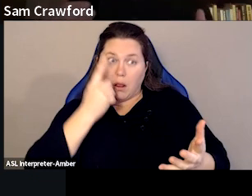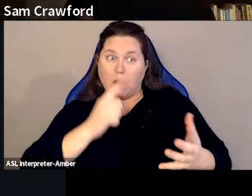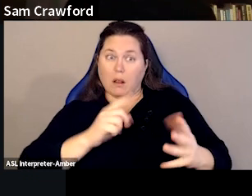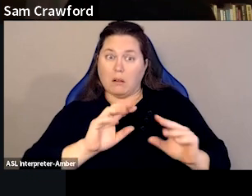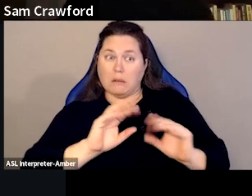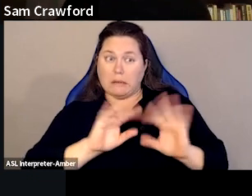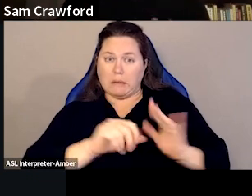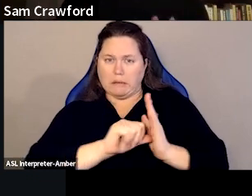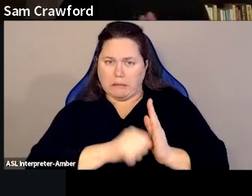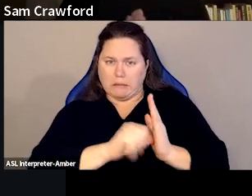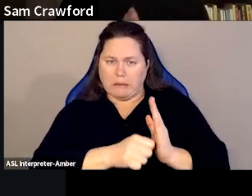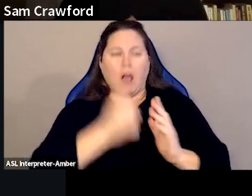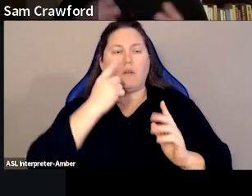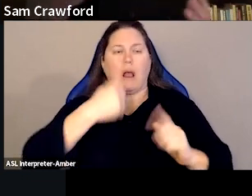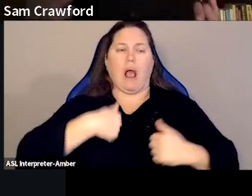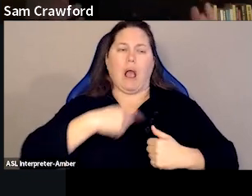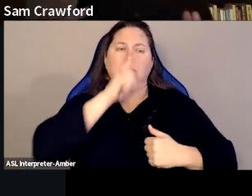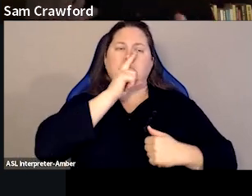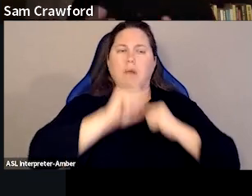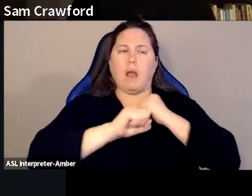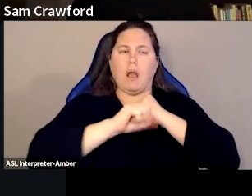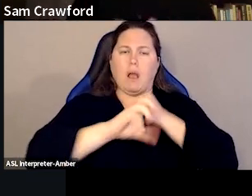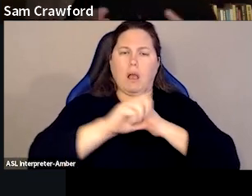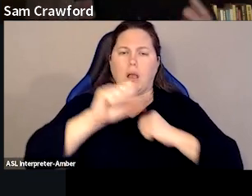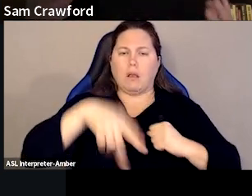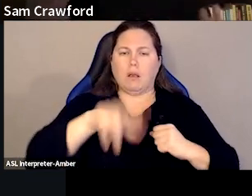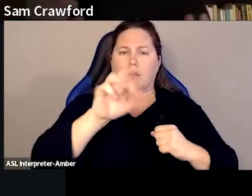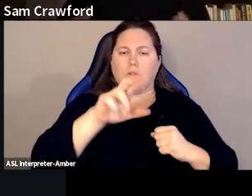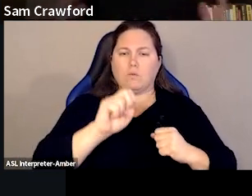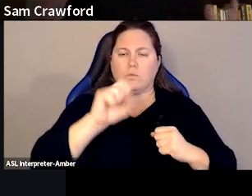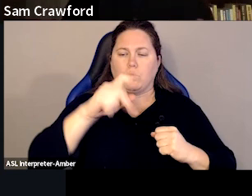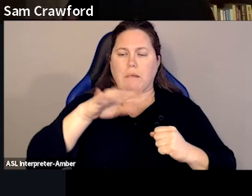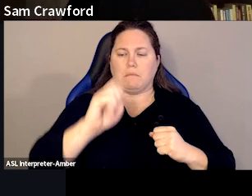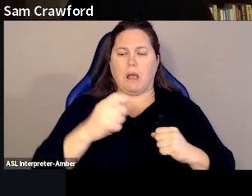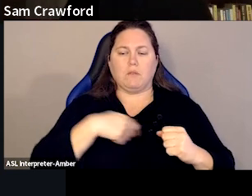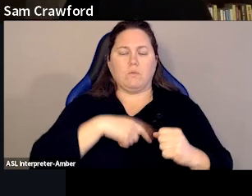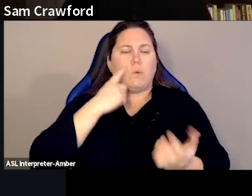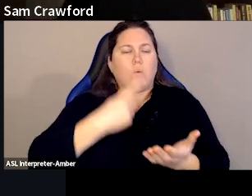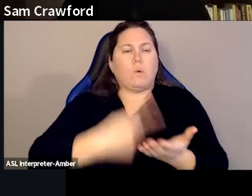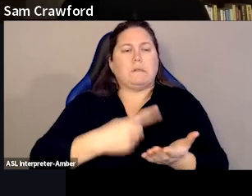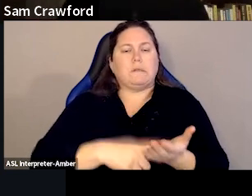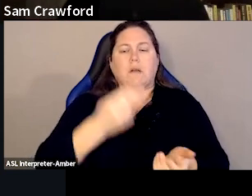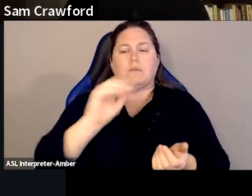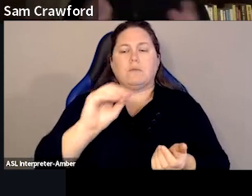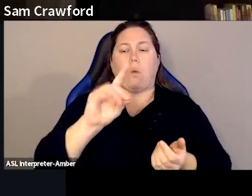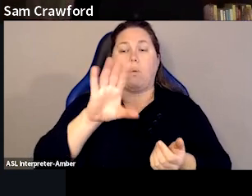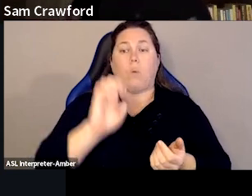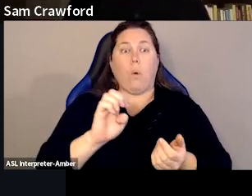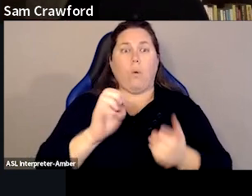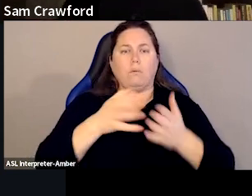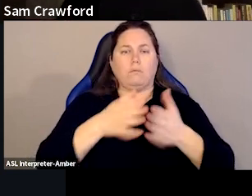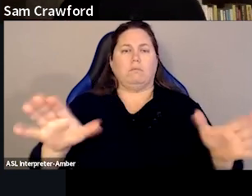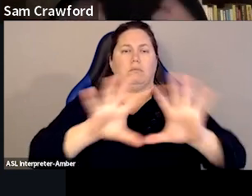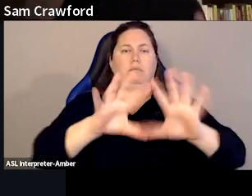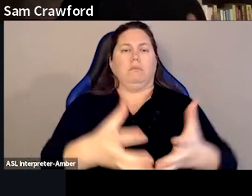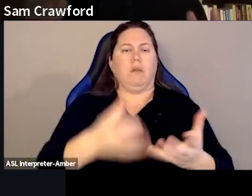ad specifically for Squarespace. We're going to be discussing no code as a whole in a much broader sense. There's going to be no